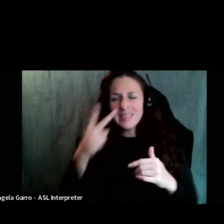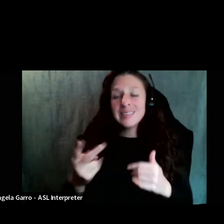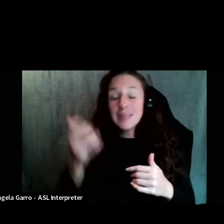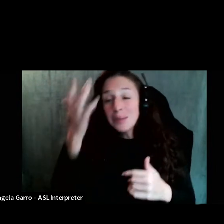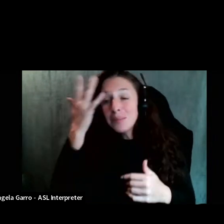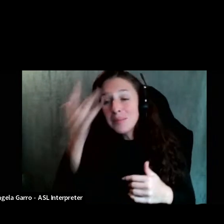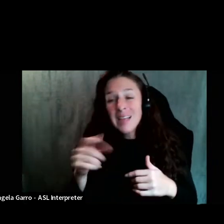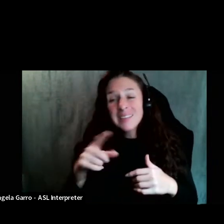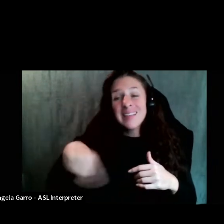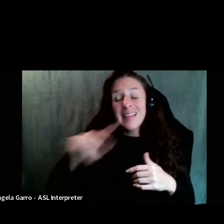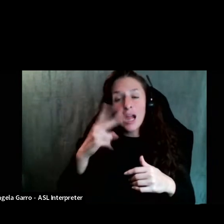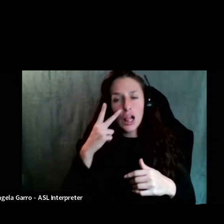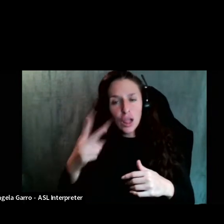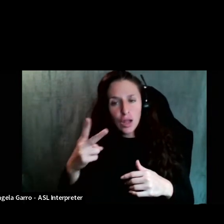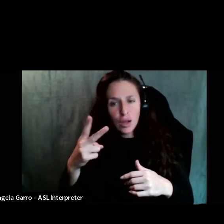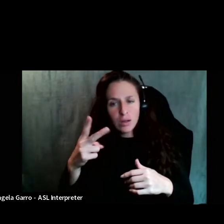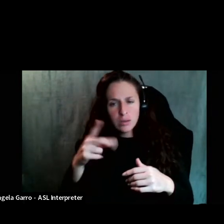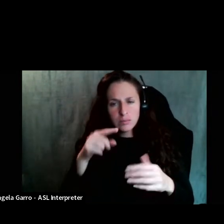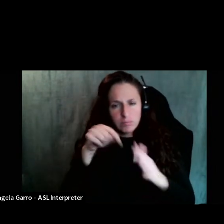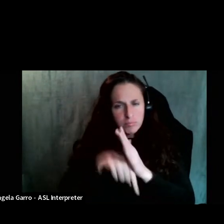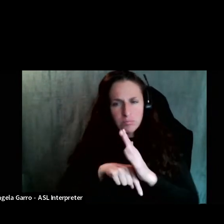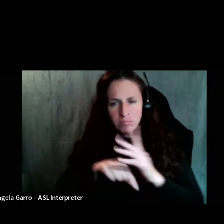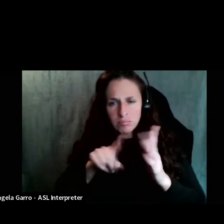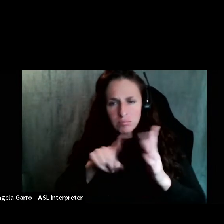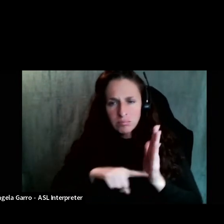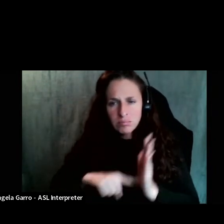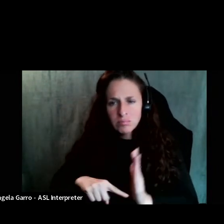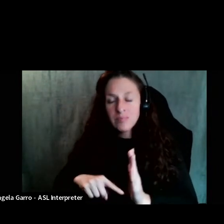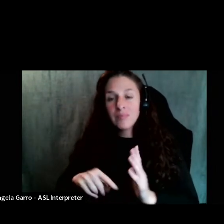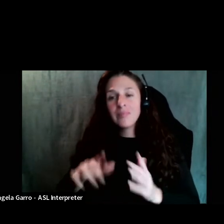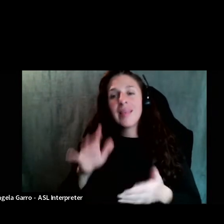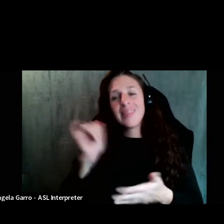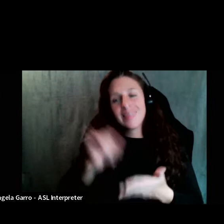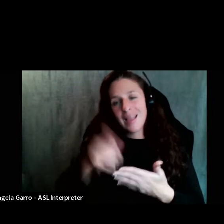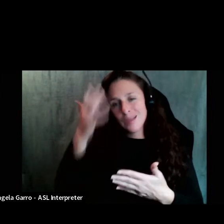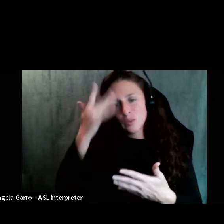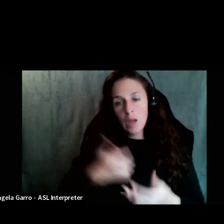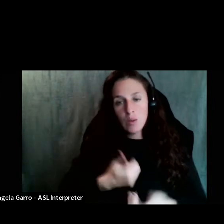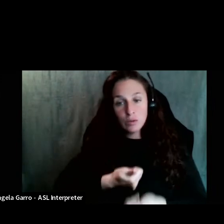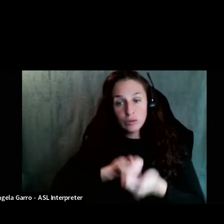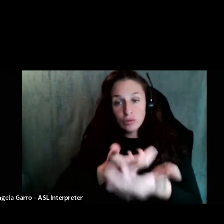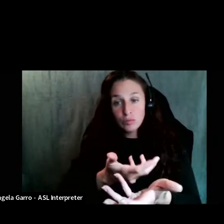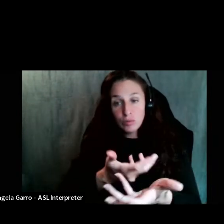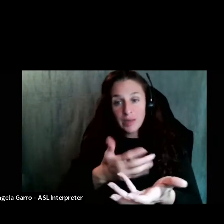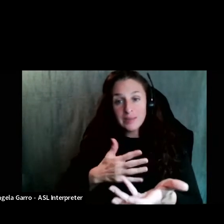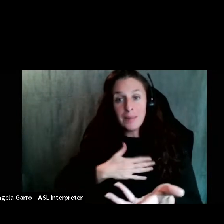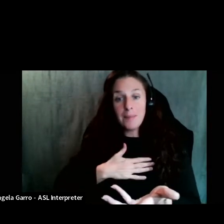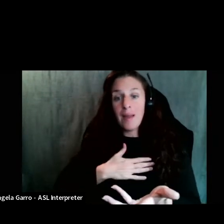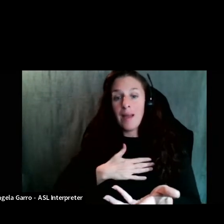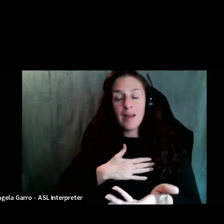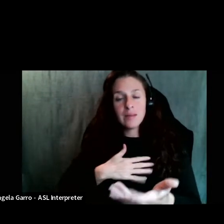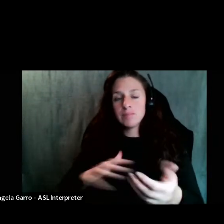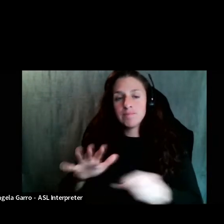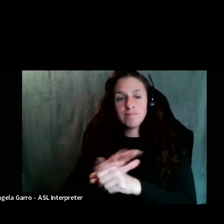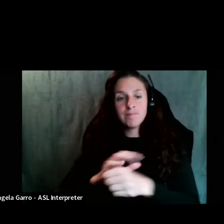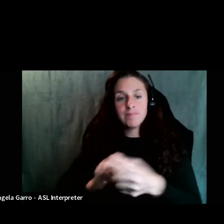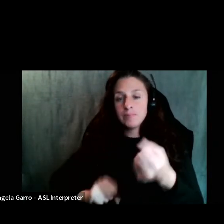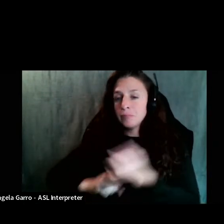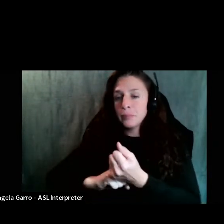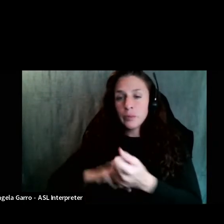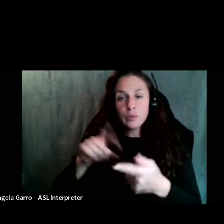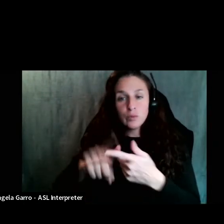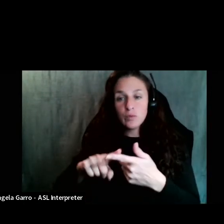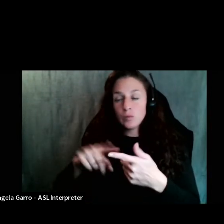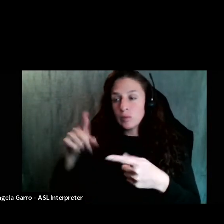things critically. And that's why I just want to express my unequivocal support for the teachers in